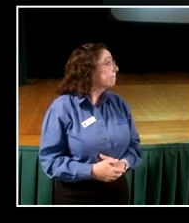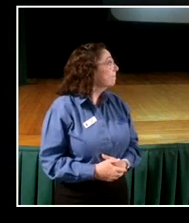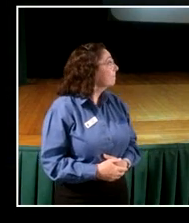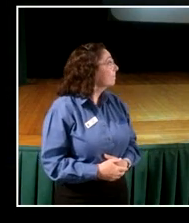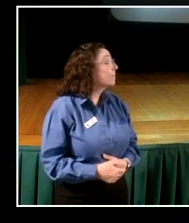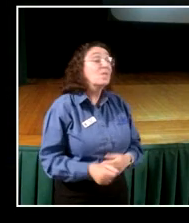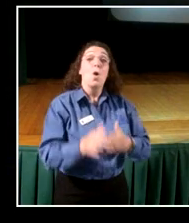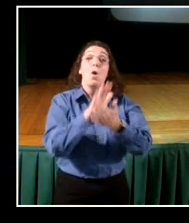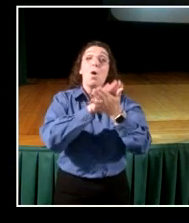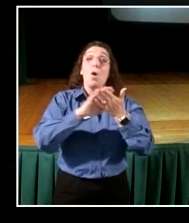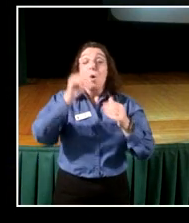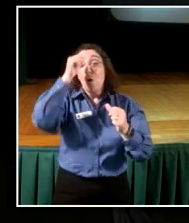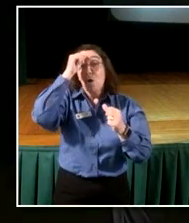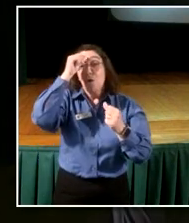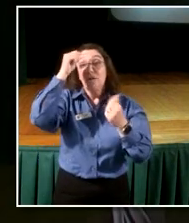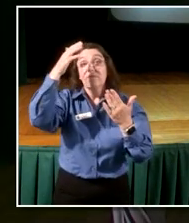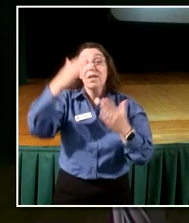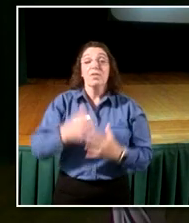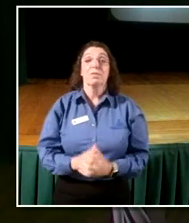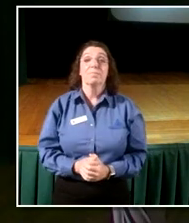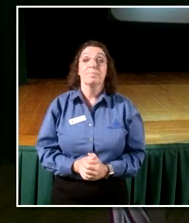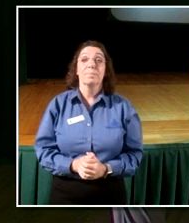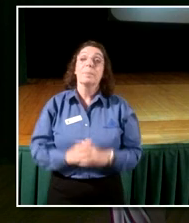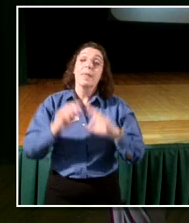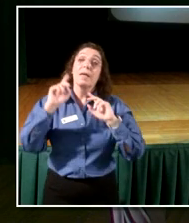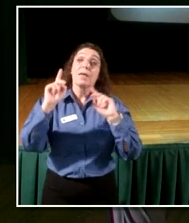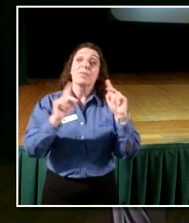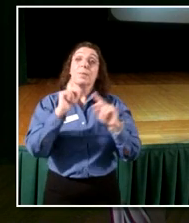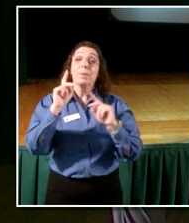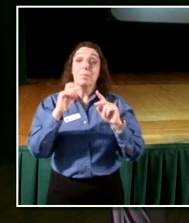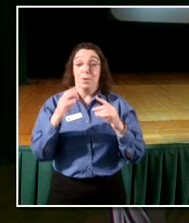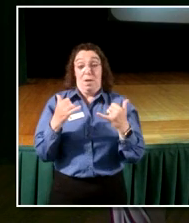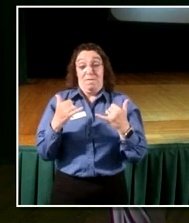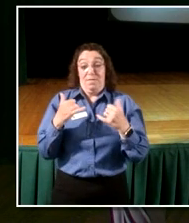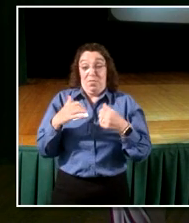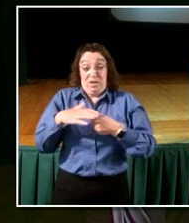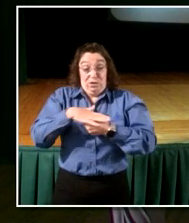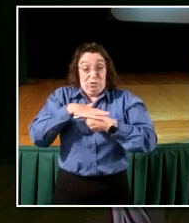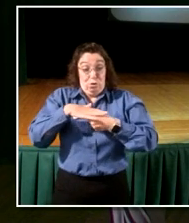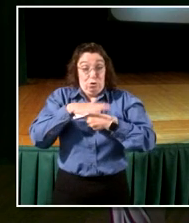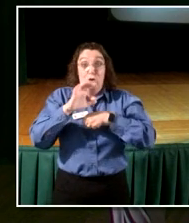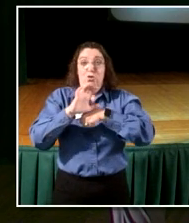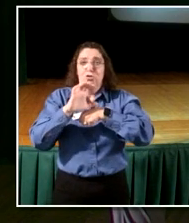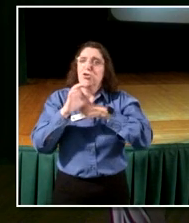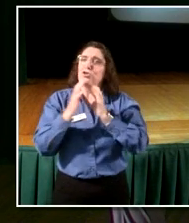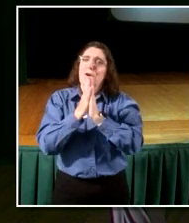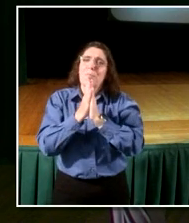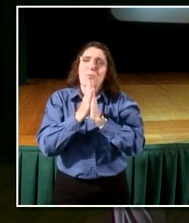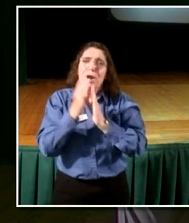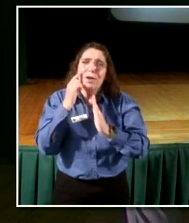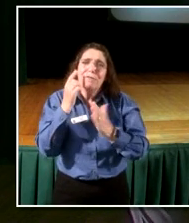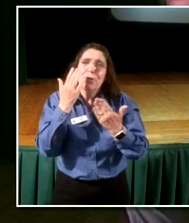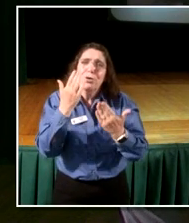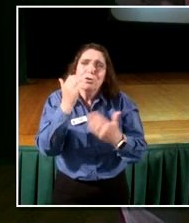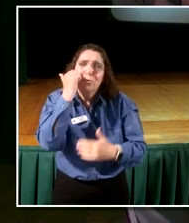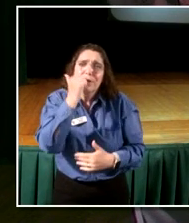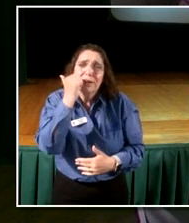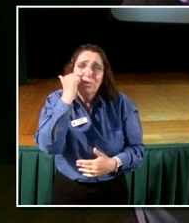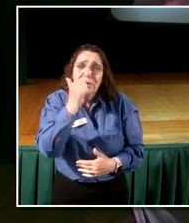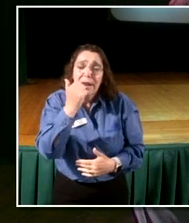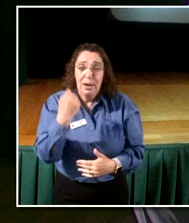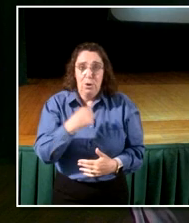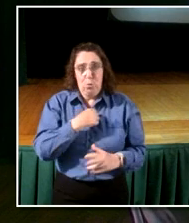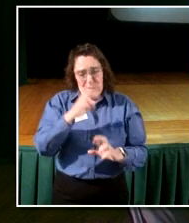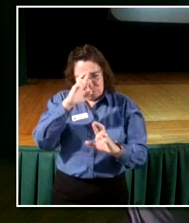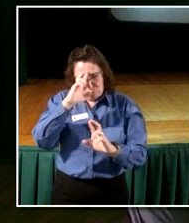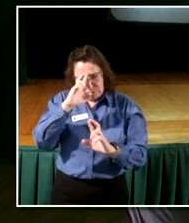Holy Father, the people of this local church pray for you each day. We